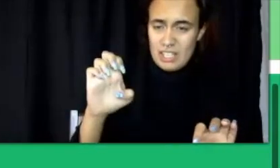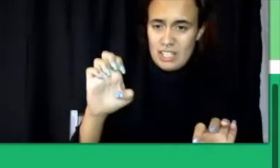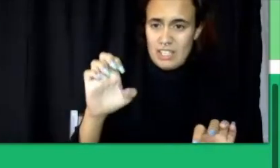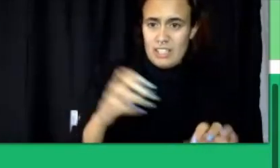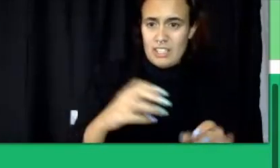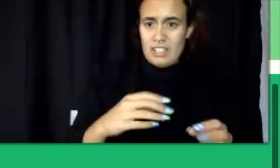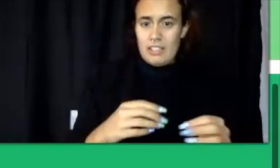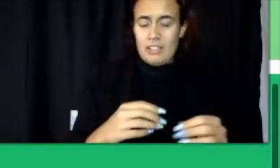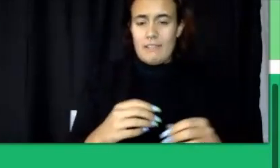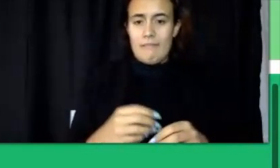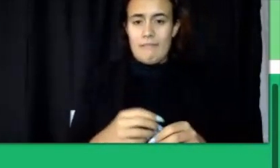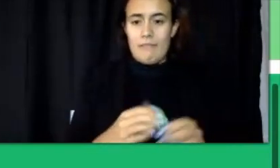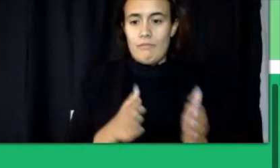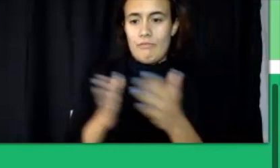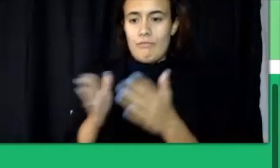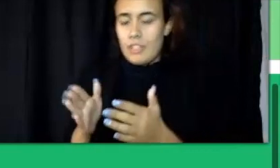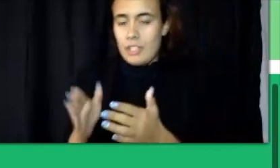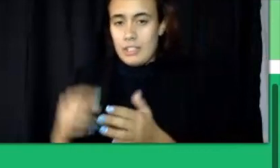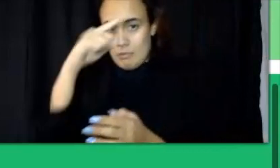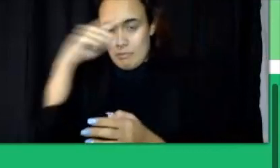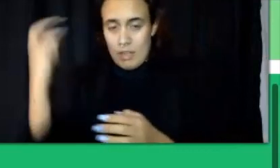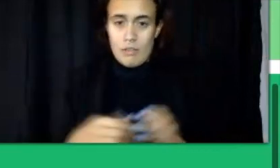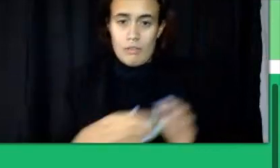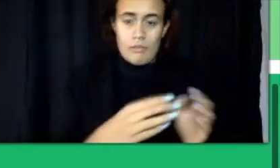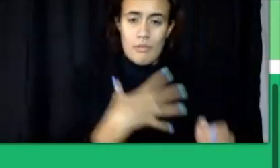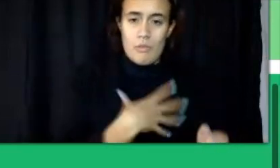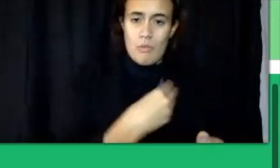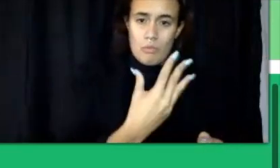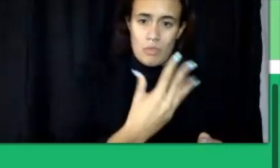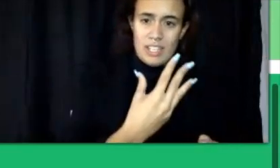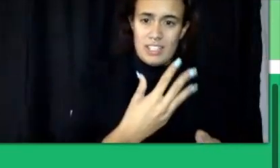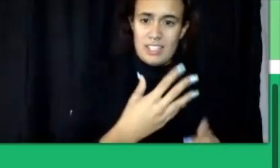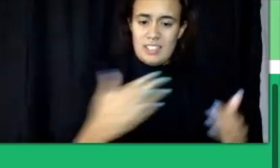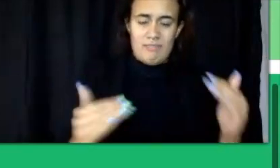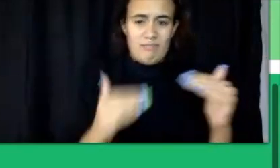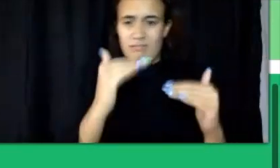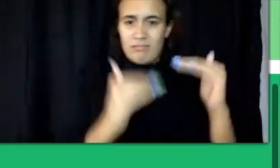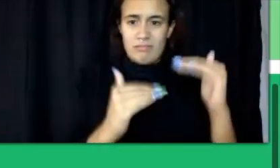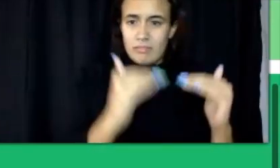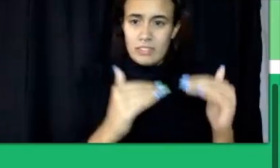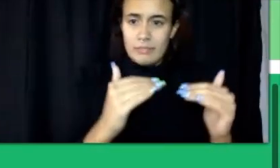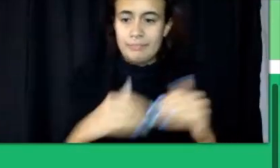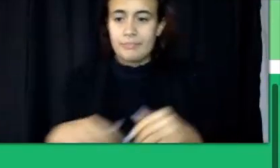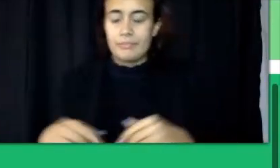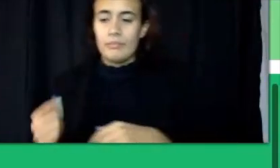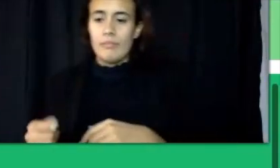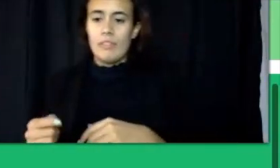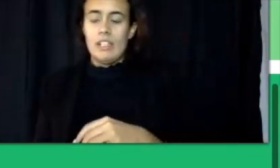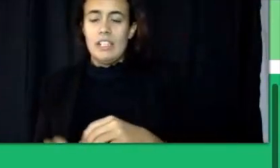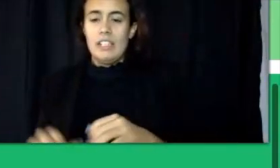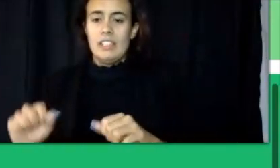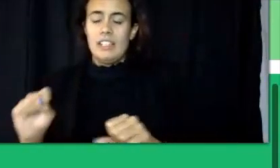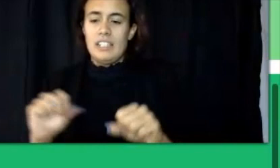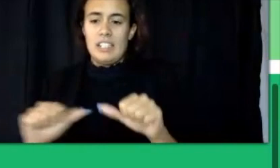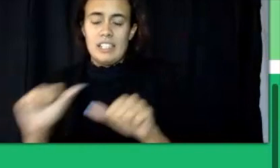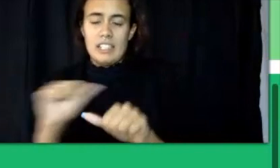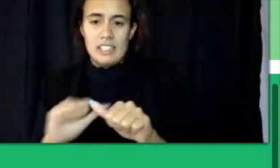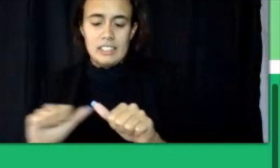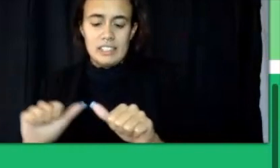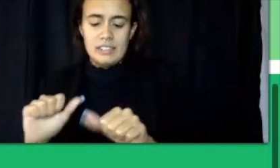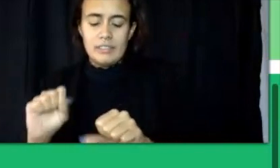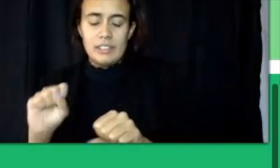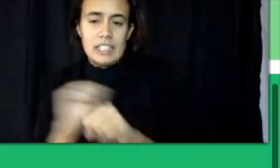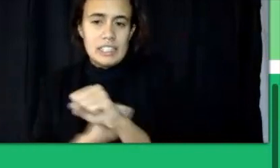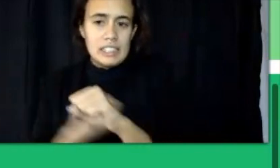white high school graduate still. So it's just kind of highlighting what was already there. To that end, the statistic is it takes the